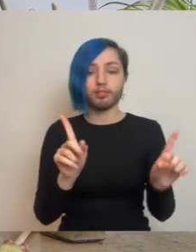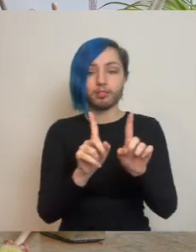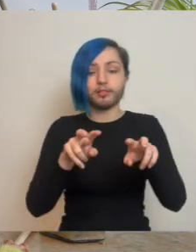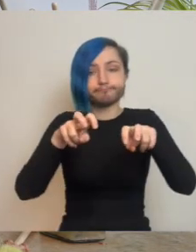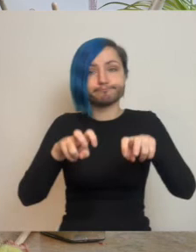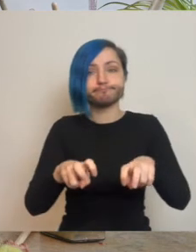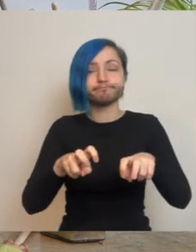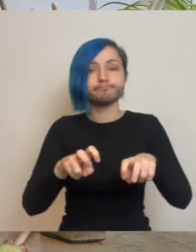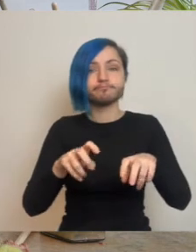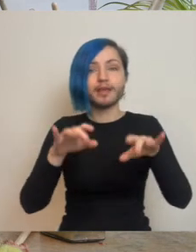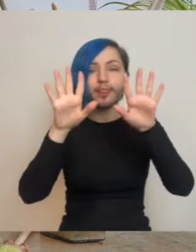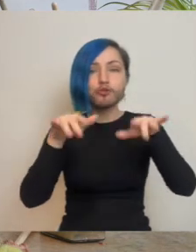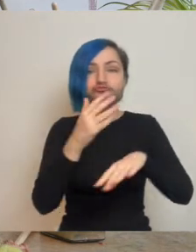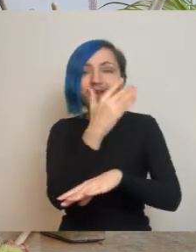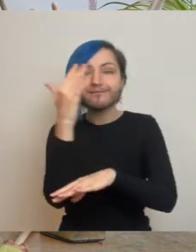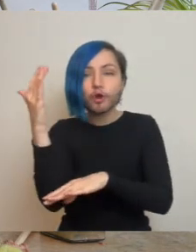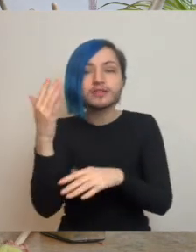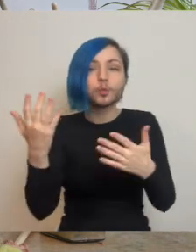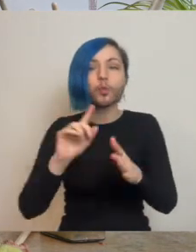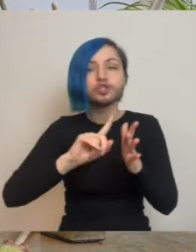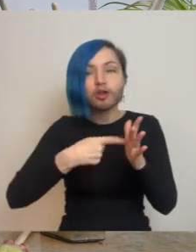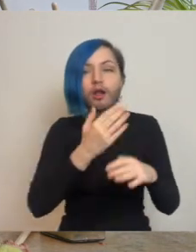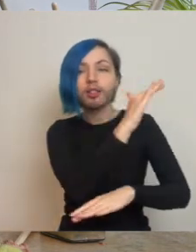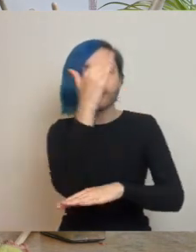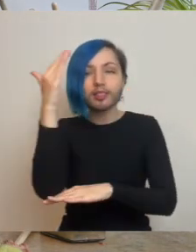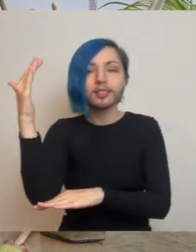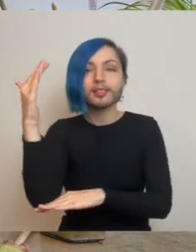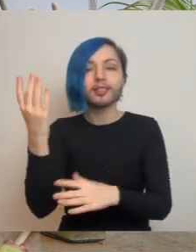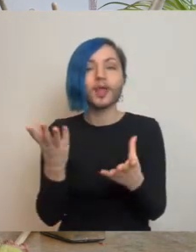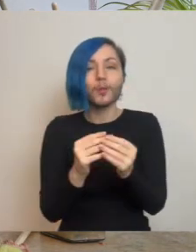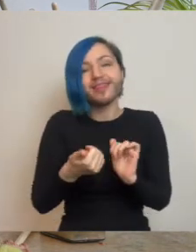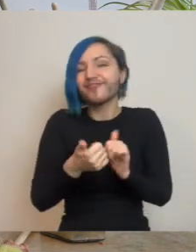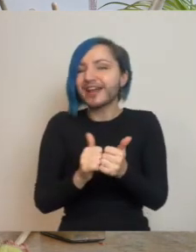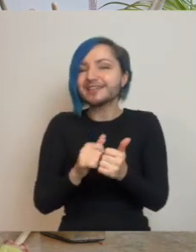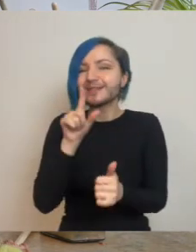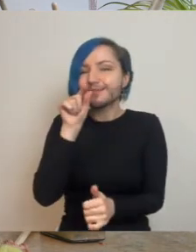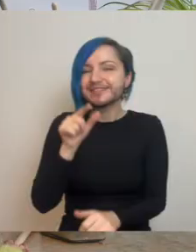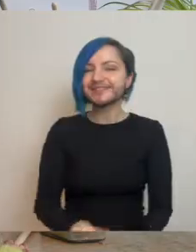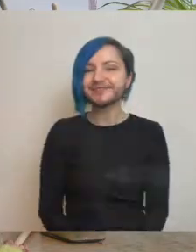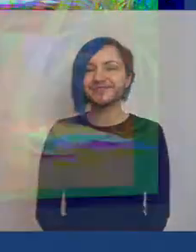the rainforest or the jungle with their friends who are birds.